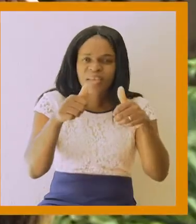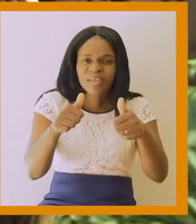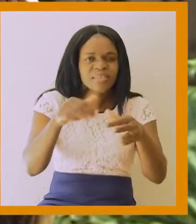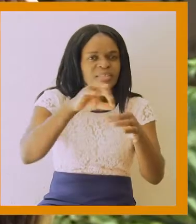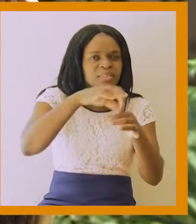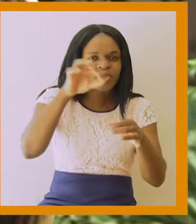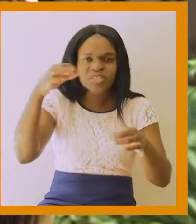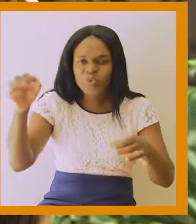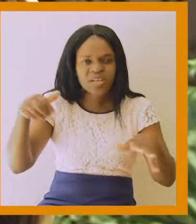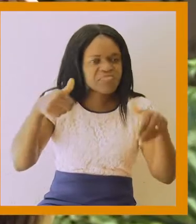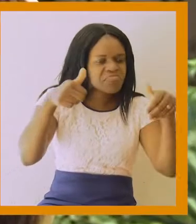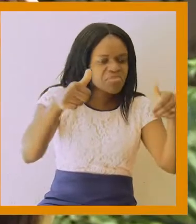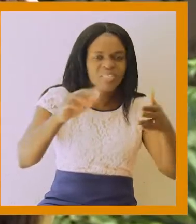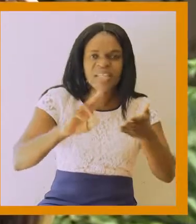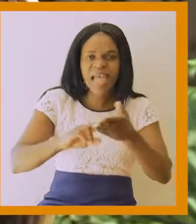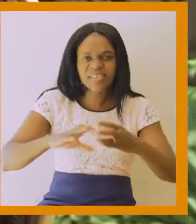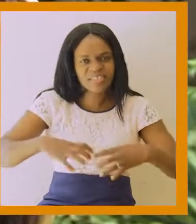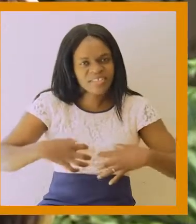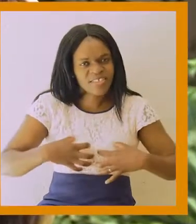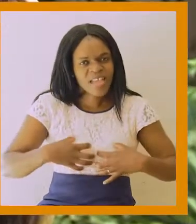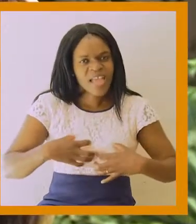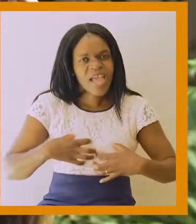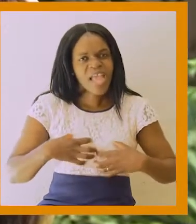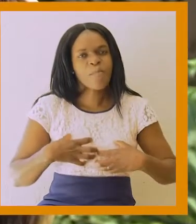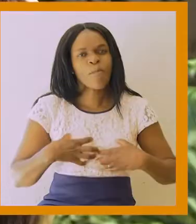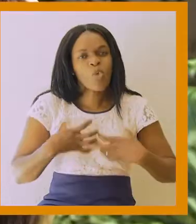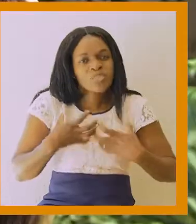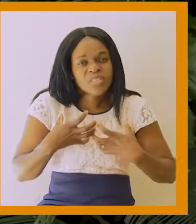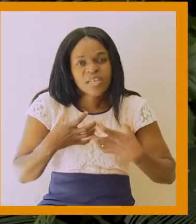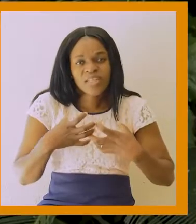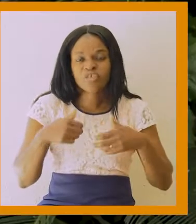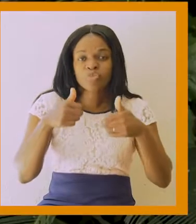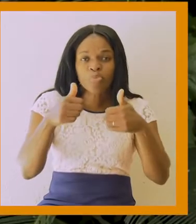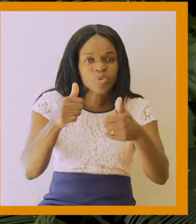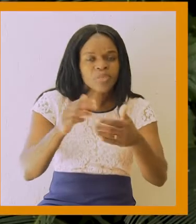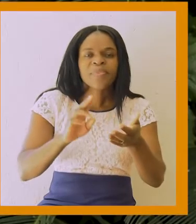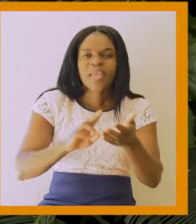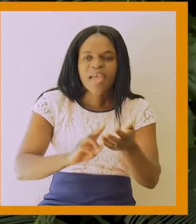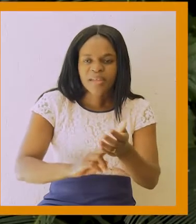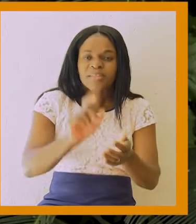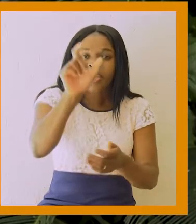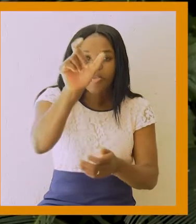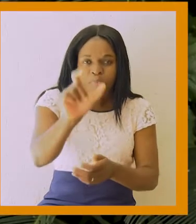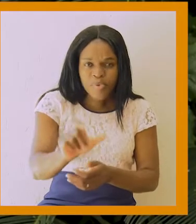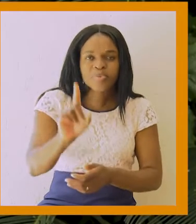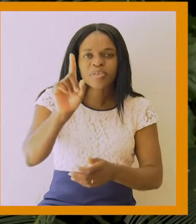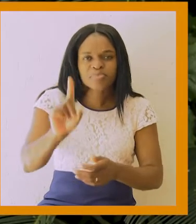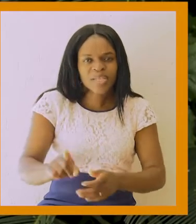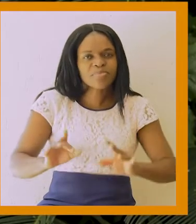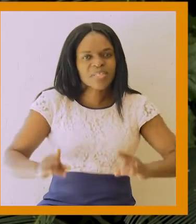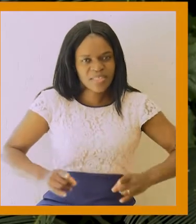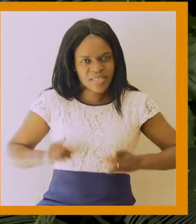includes spiritually, emotionally, mm-hmm. and psychosocially. Mm-hmm. Someone needs to be healthy in all